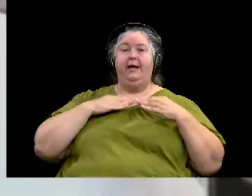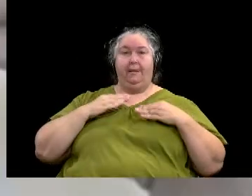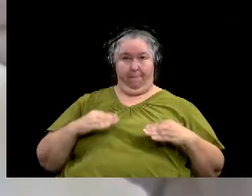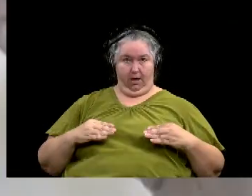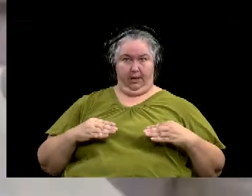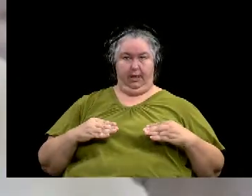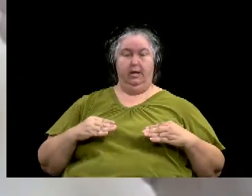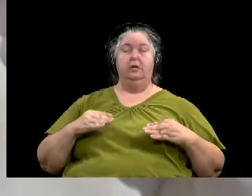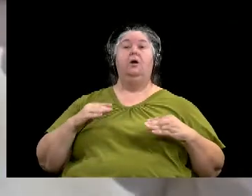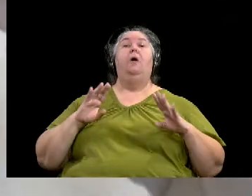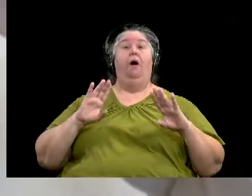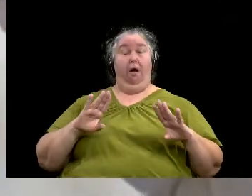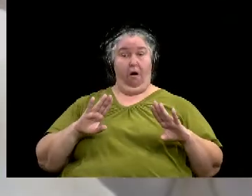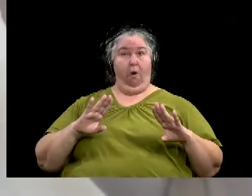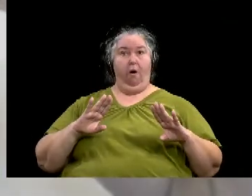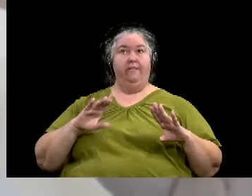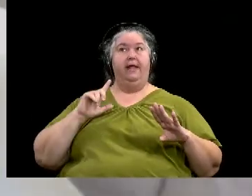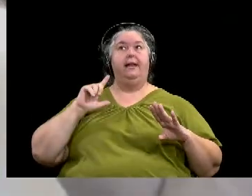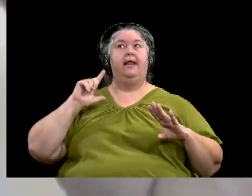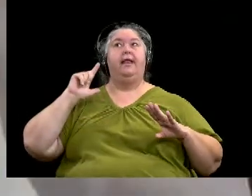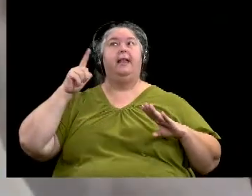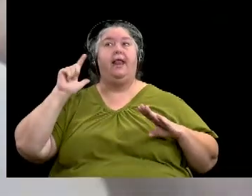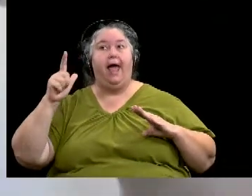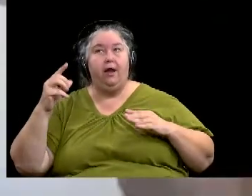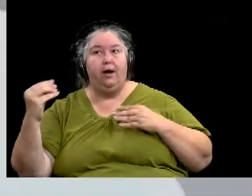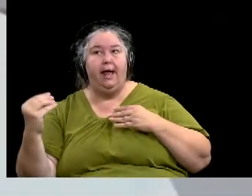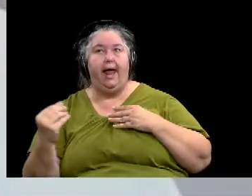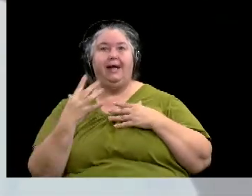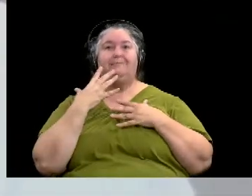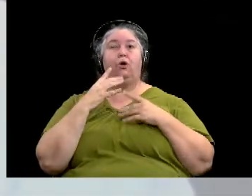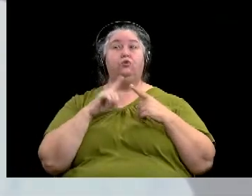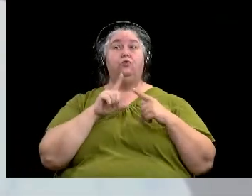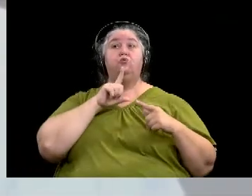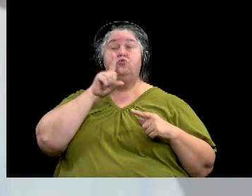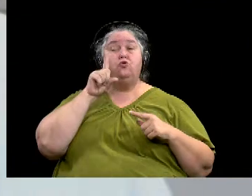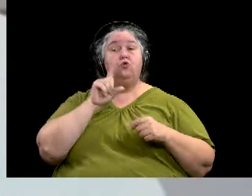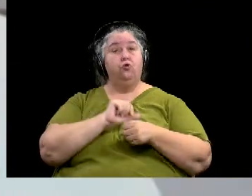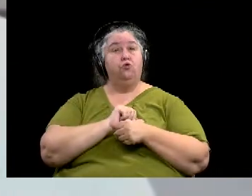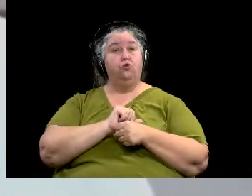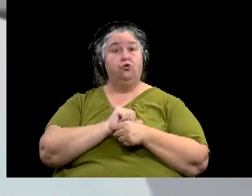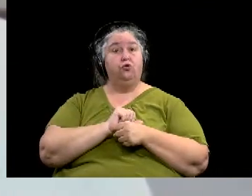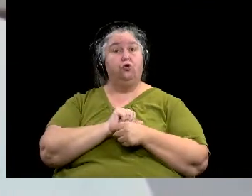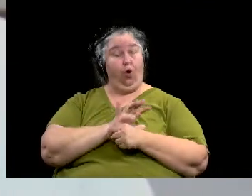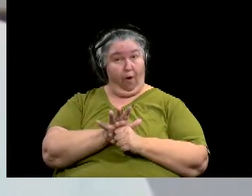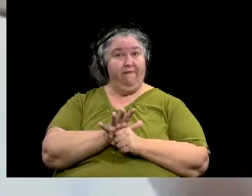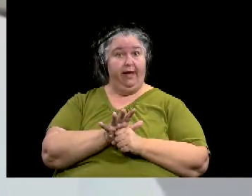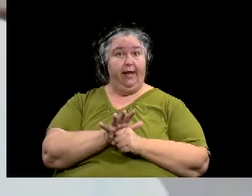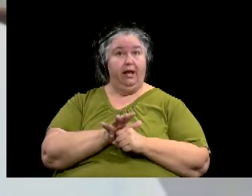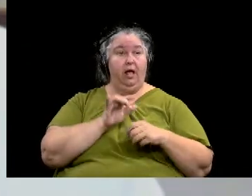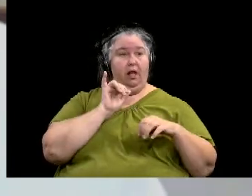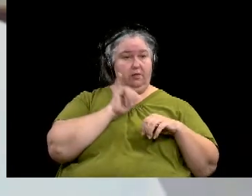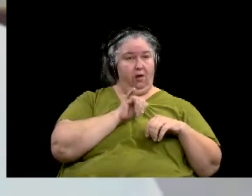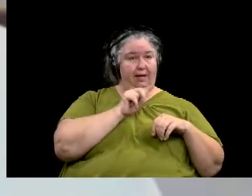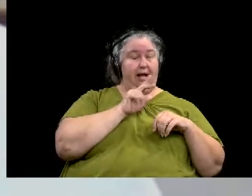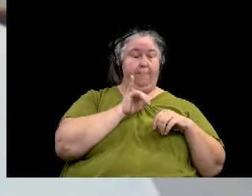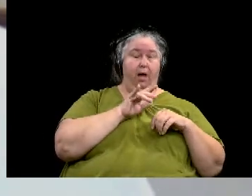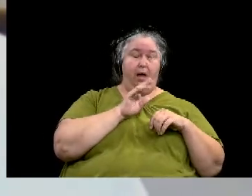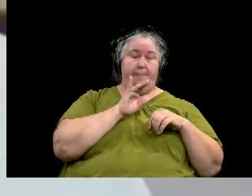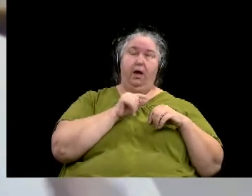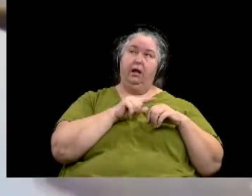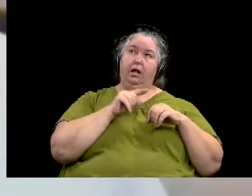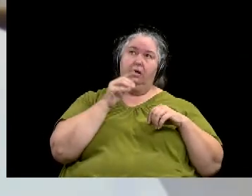to the actual COVID virus, those antibodies can attack that virus, render it